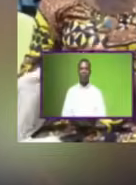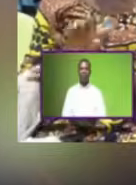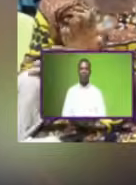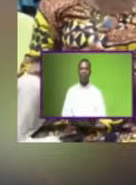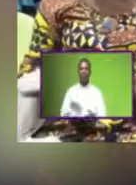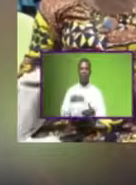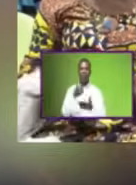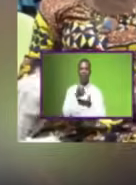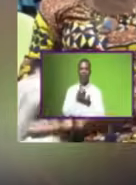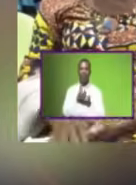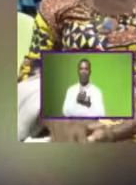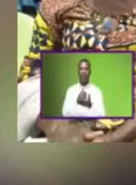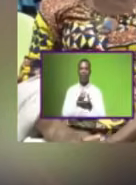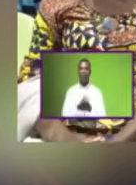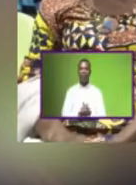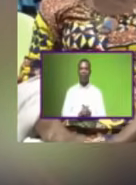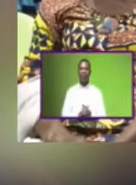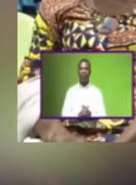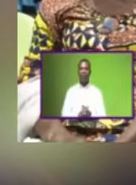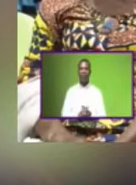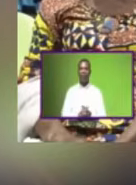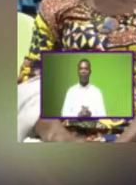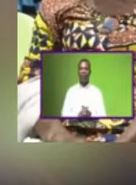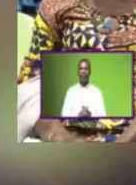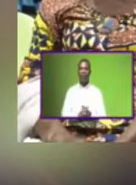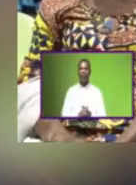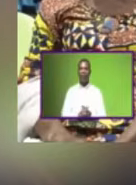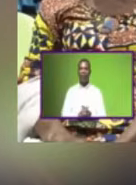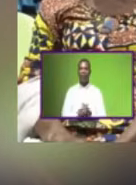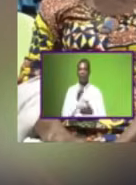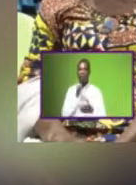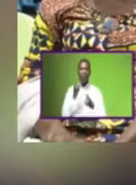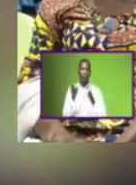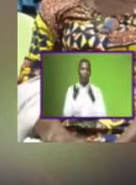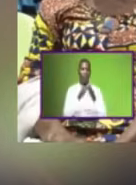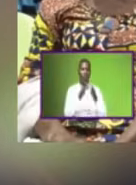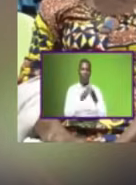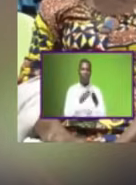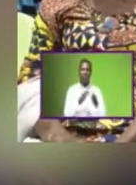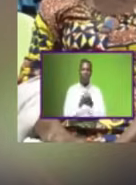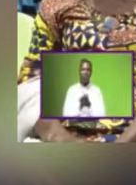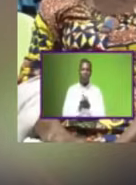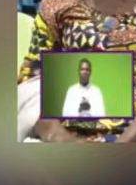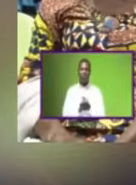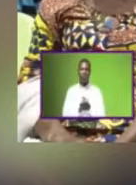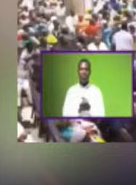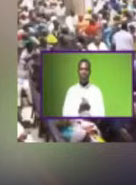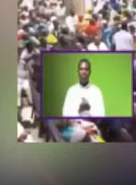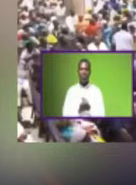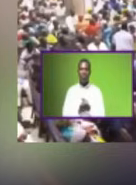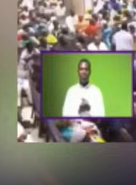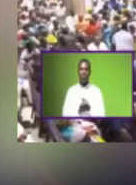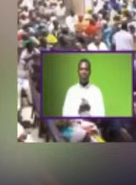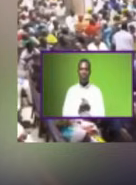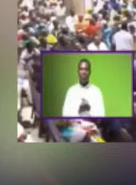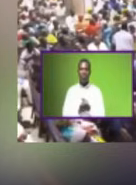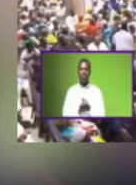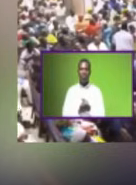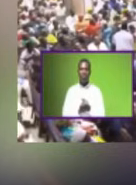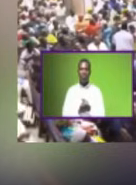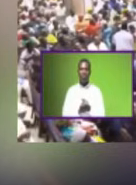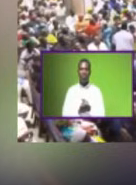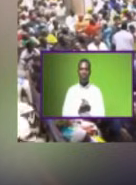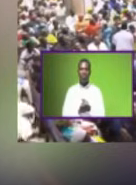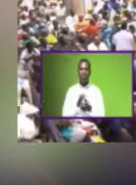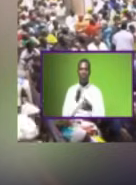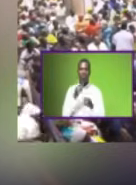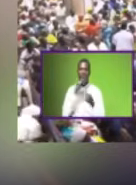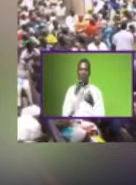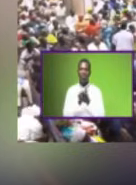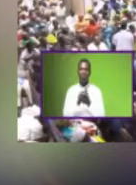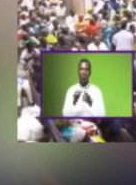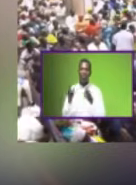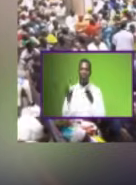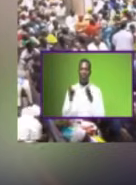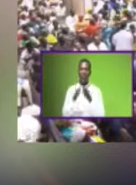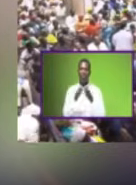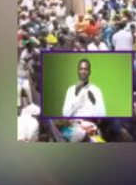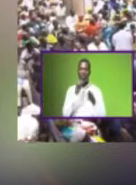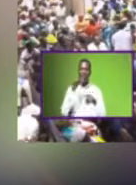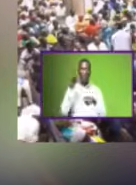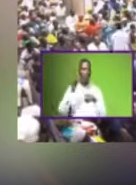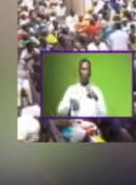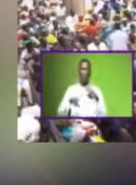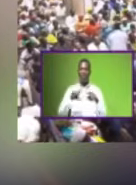Amen. Amen. Preach new programs. We will not meet. When we say we want to